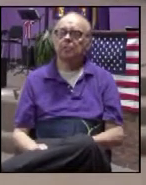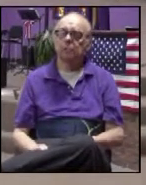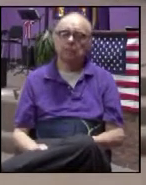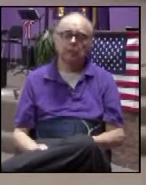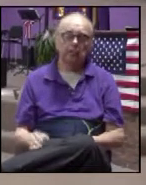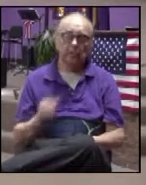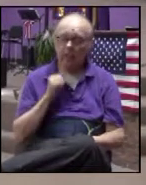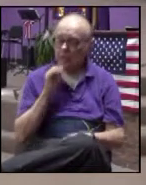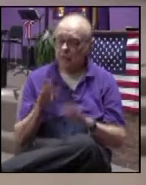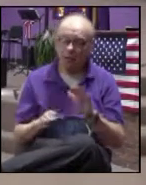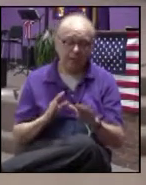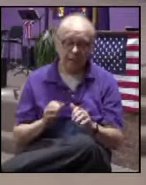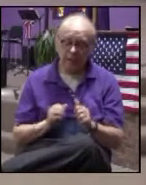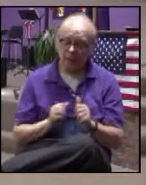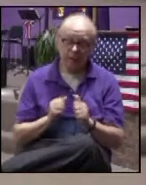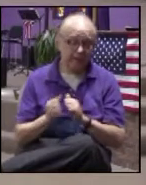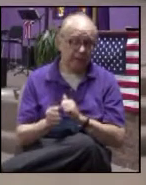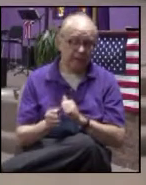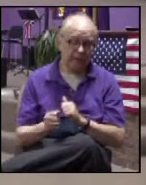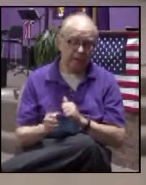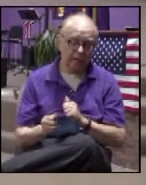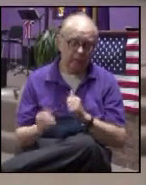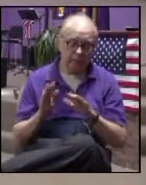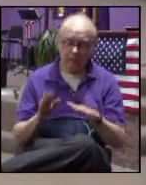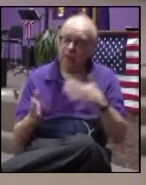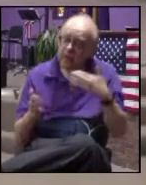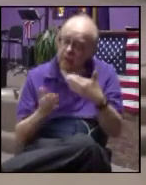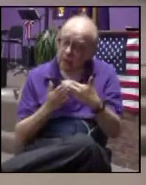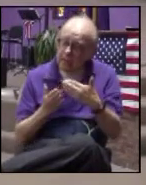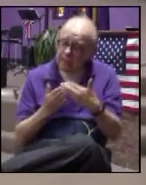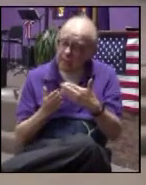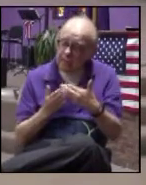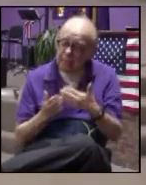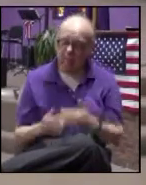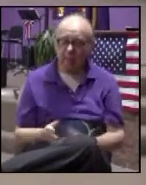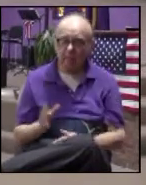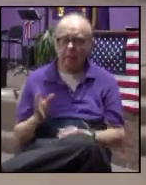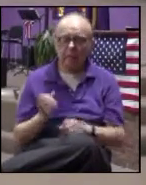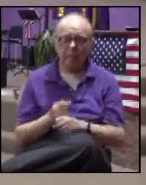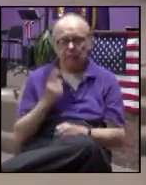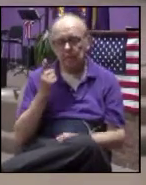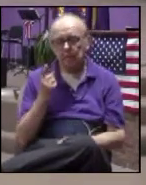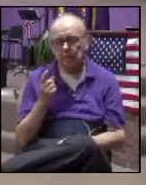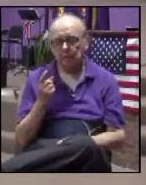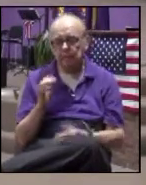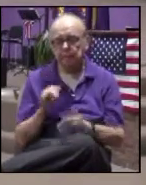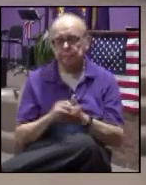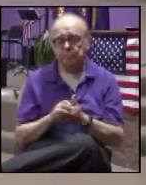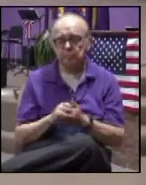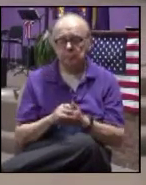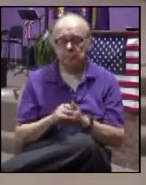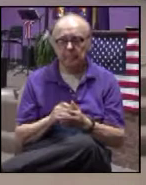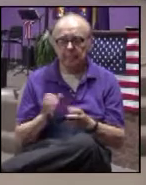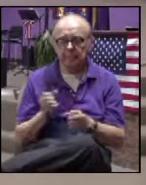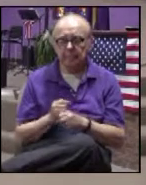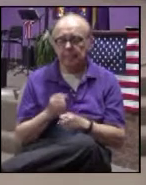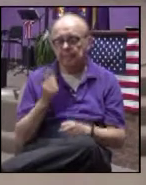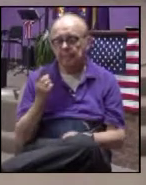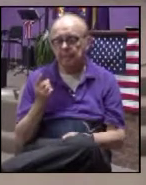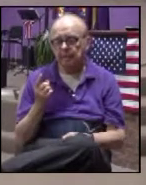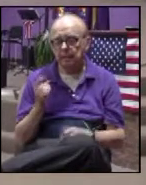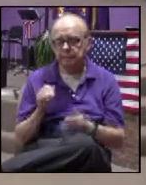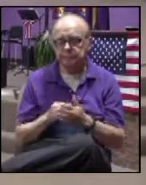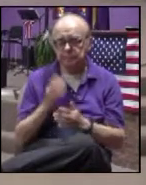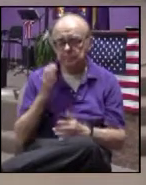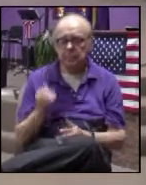You're not walking far off, you're walking close. You got to understand this and get this. This is